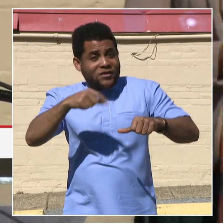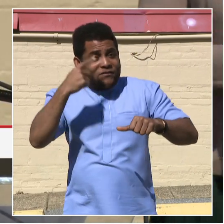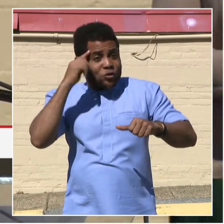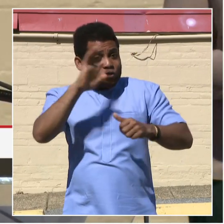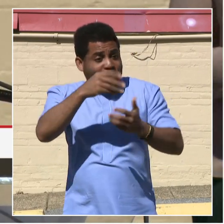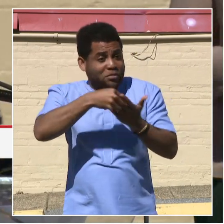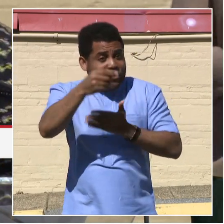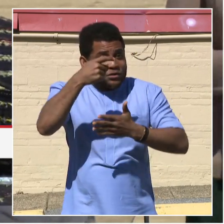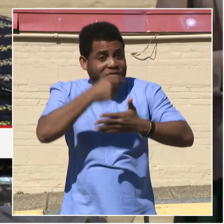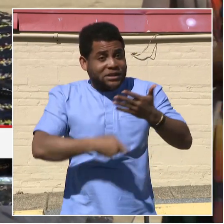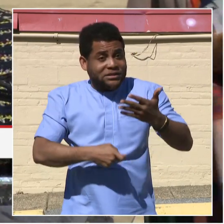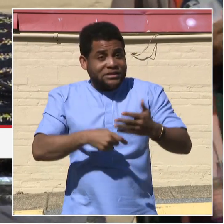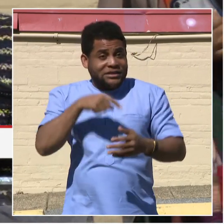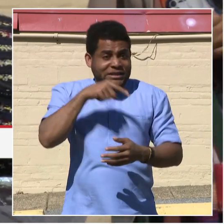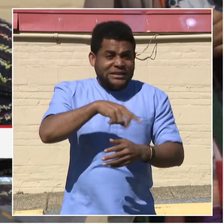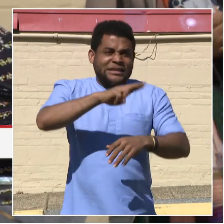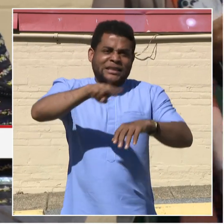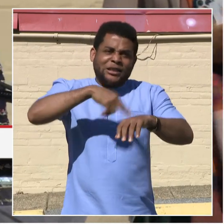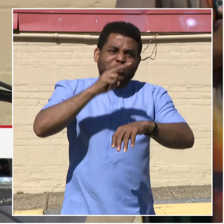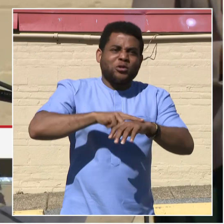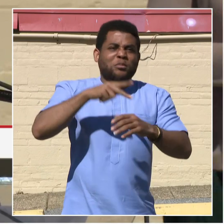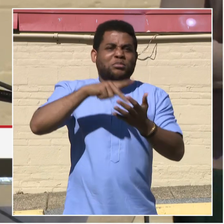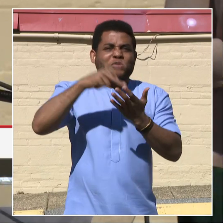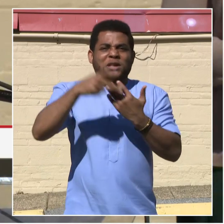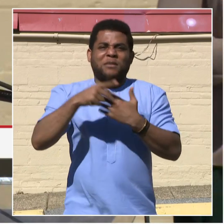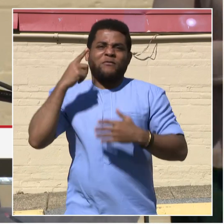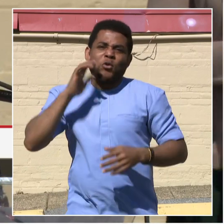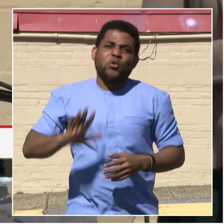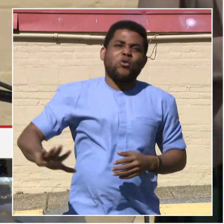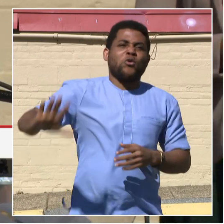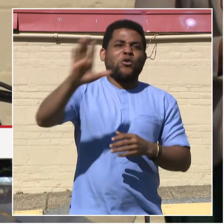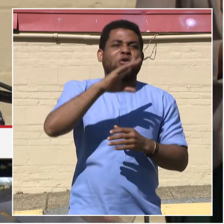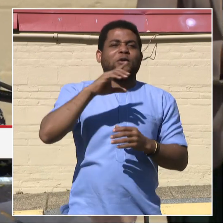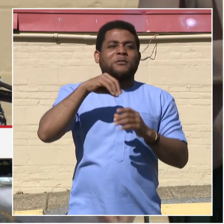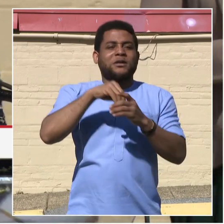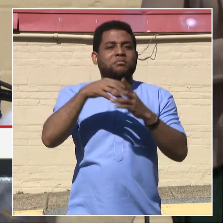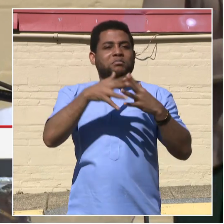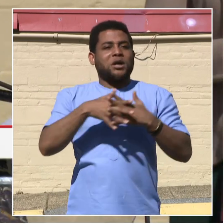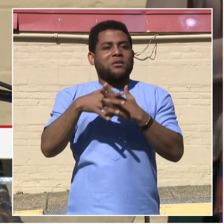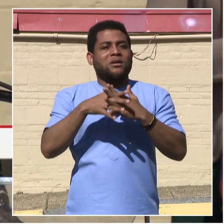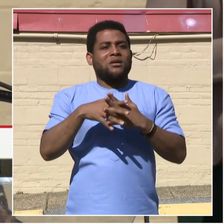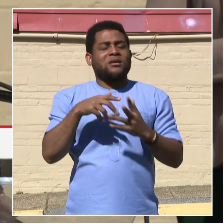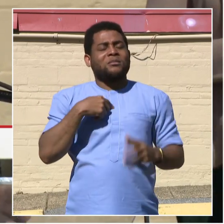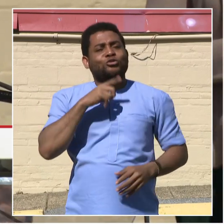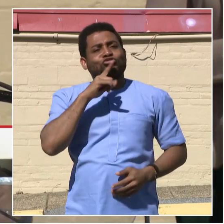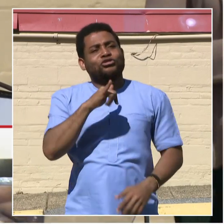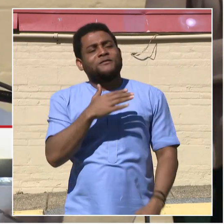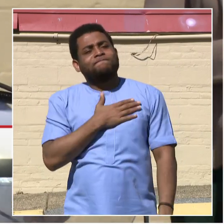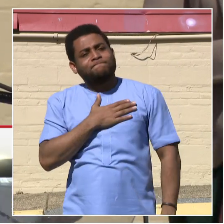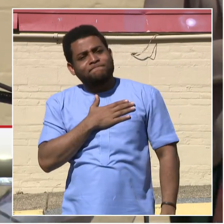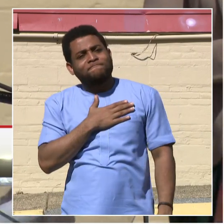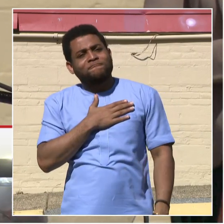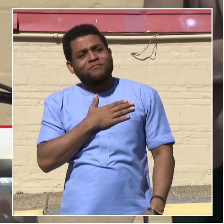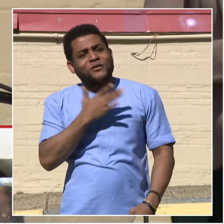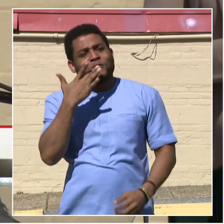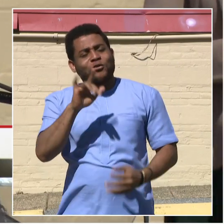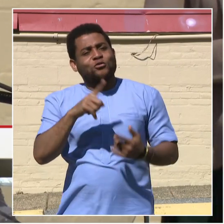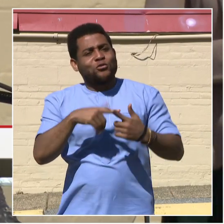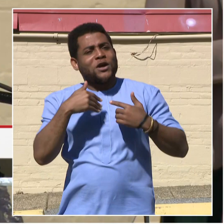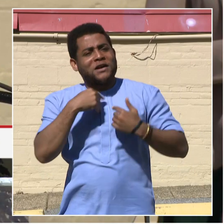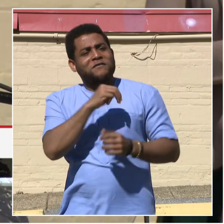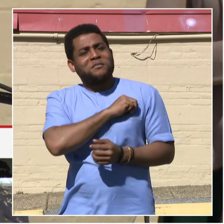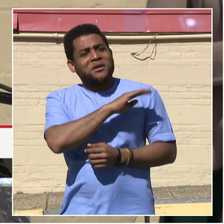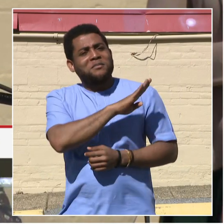program. We are so fortunate to have Mayor Bowser, who understands and